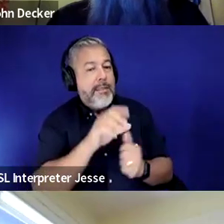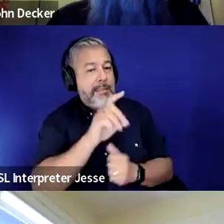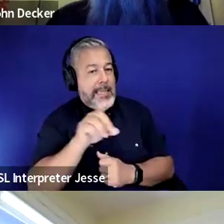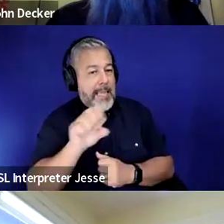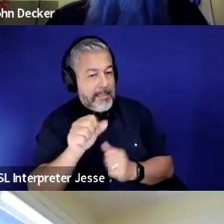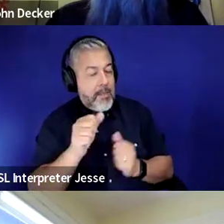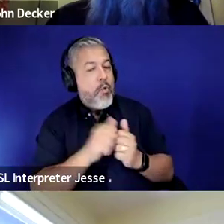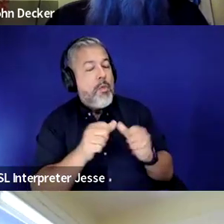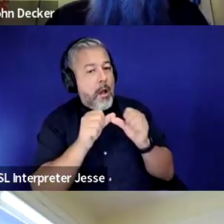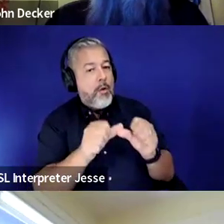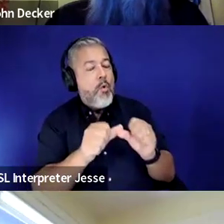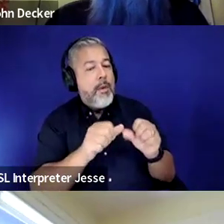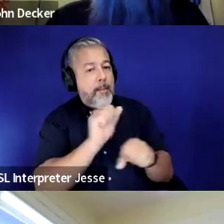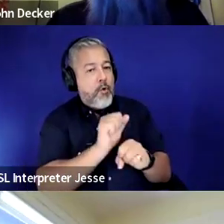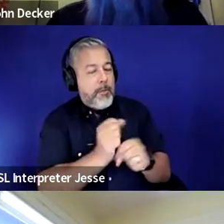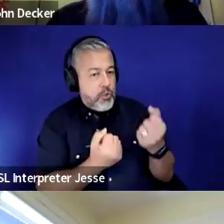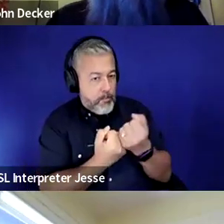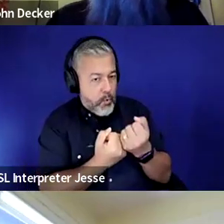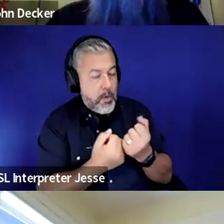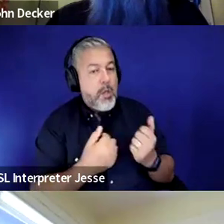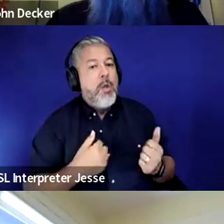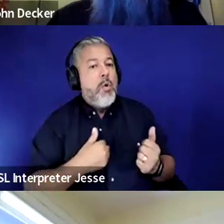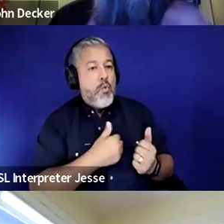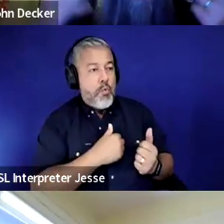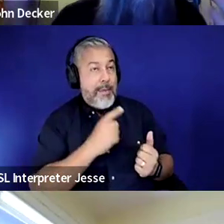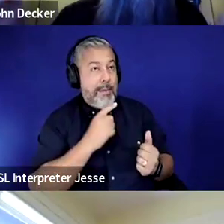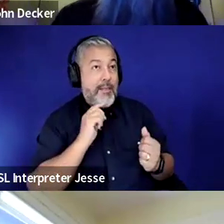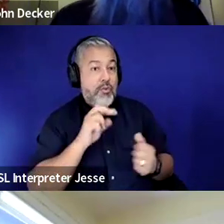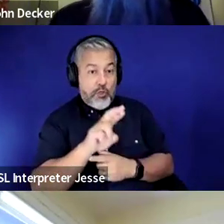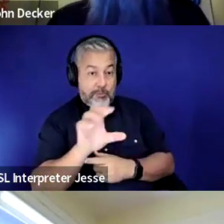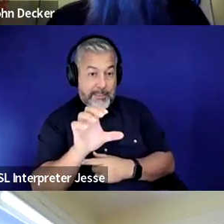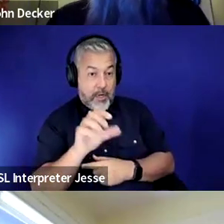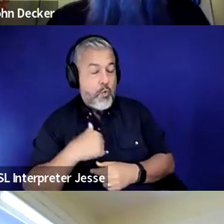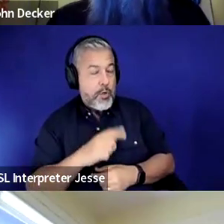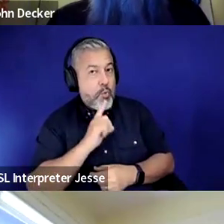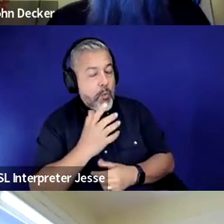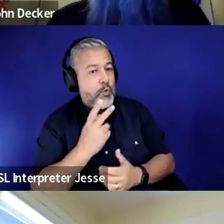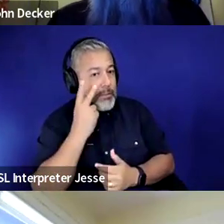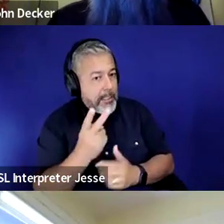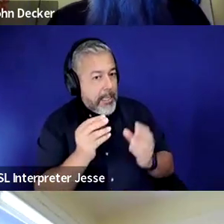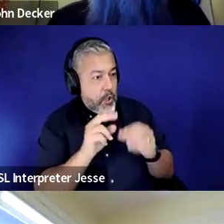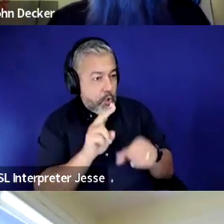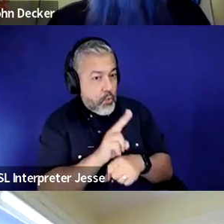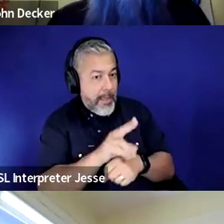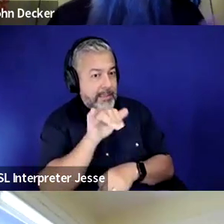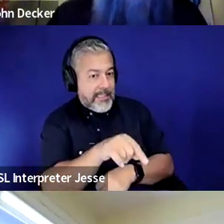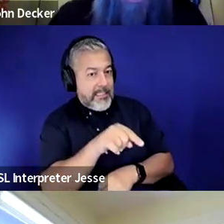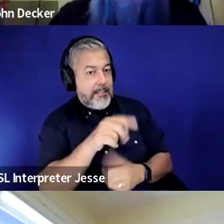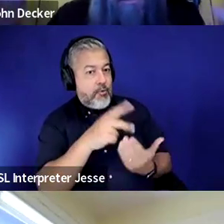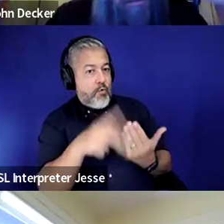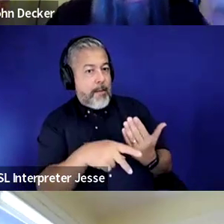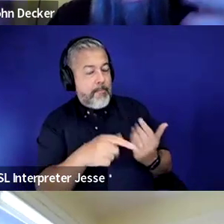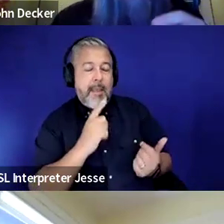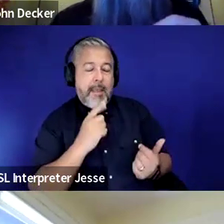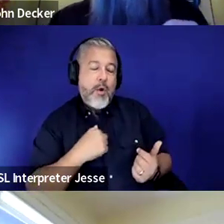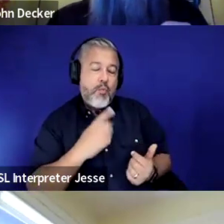employment supports. And this is something that we, as a regional center, really want to see certainly utilized. So I